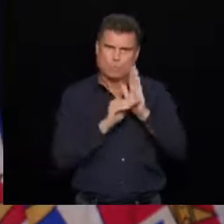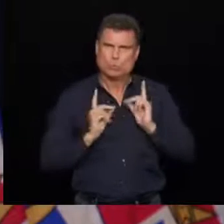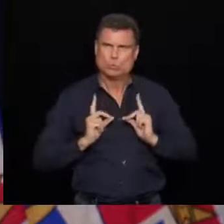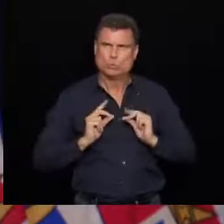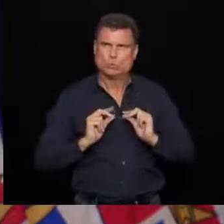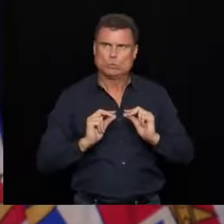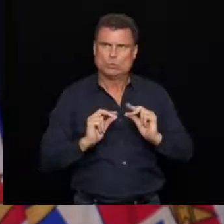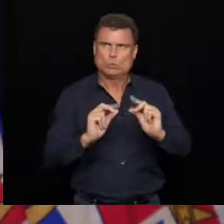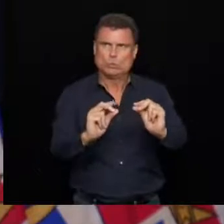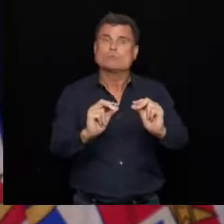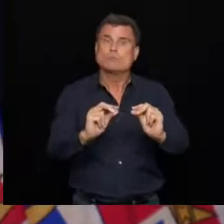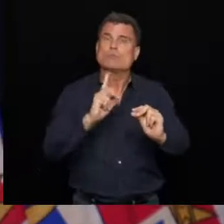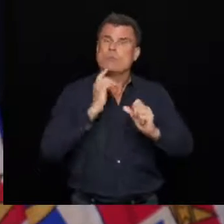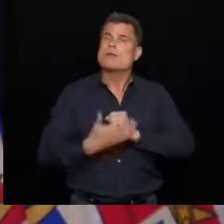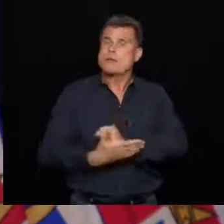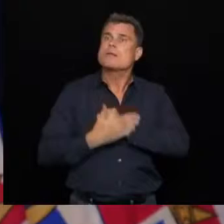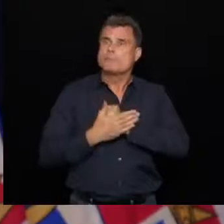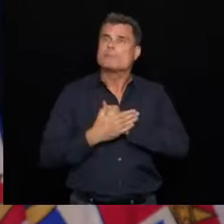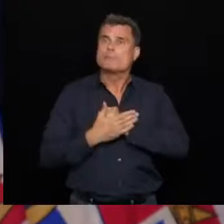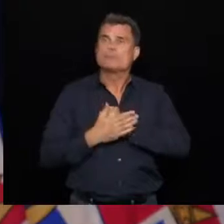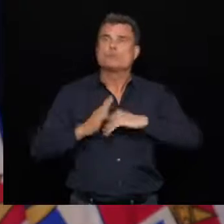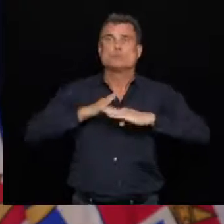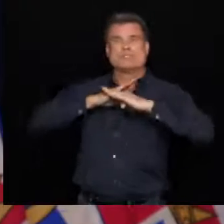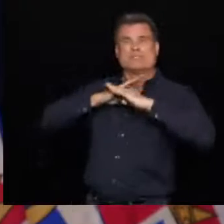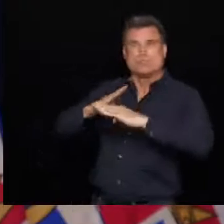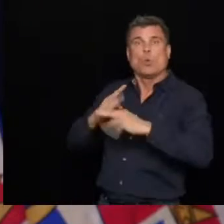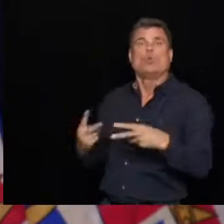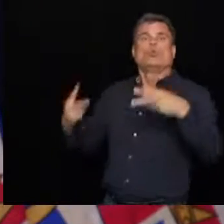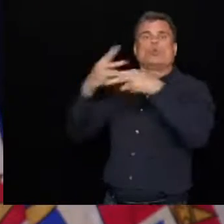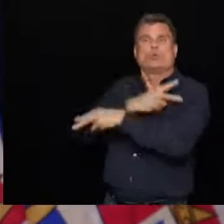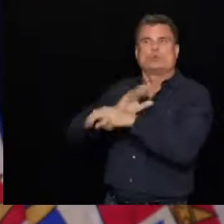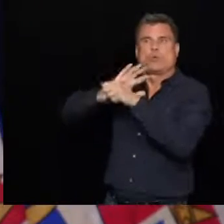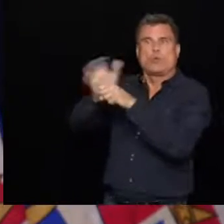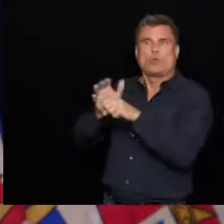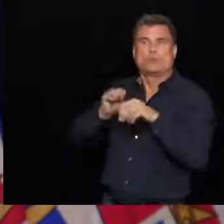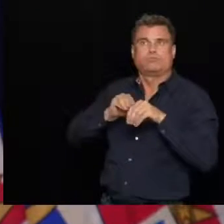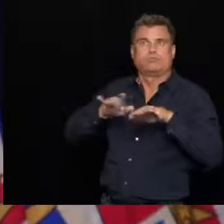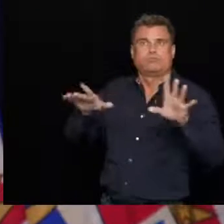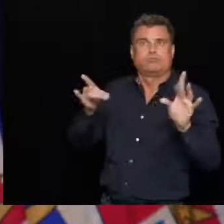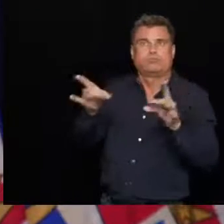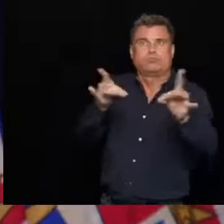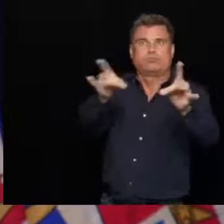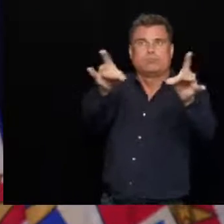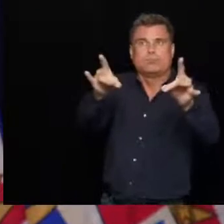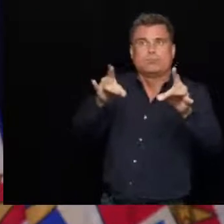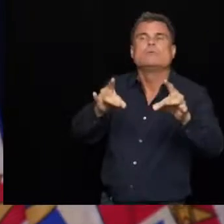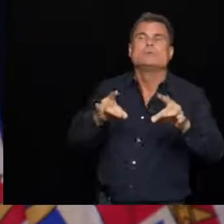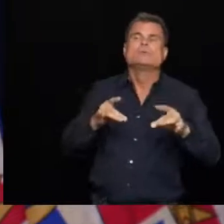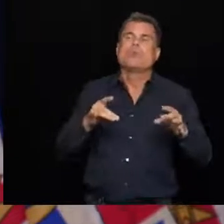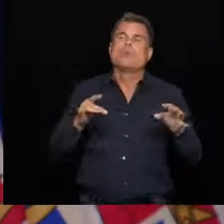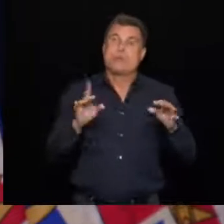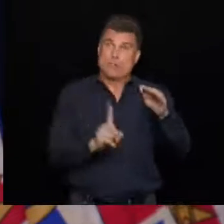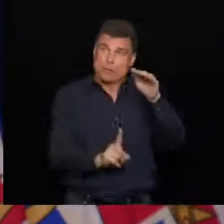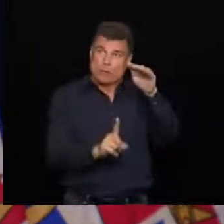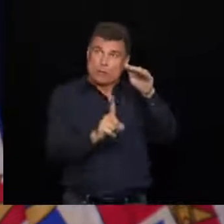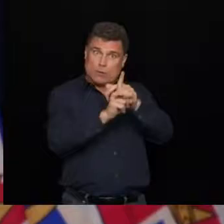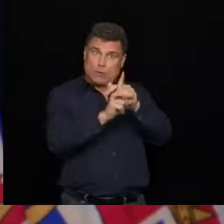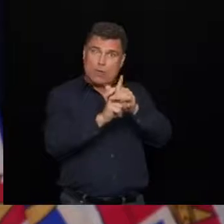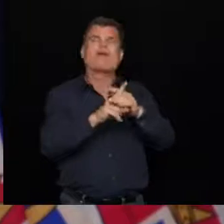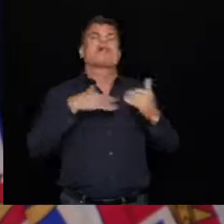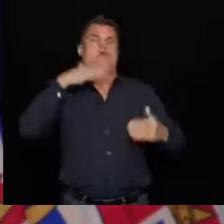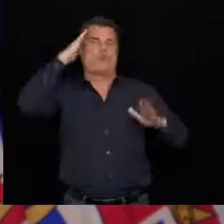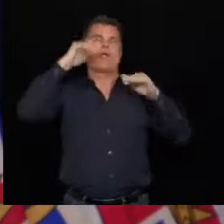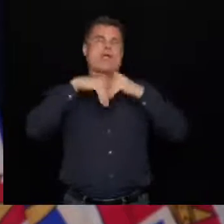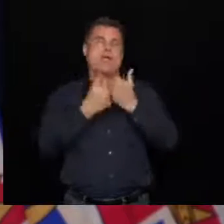an outbreak is identified, we'll manage that as well. We know how to do that now. We've seen it. We've done it in workplaces. We've done it in